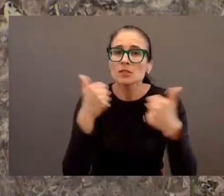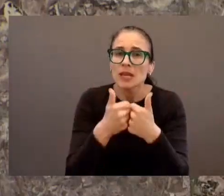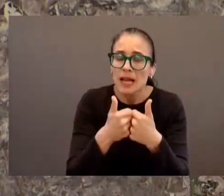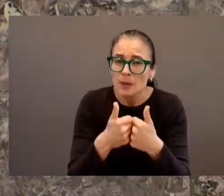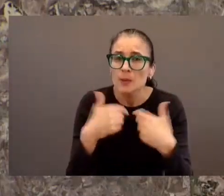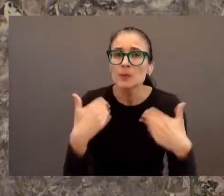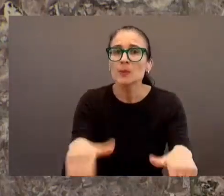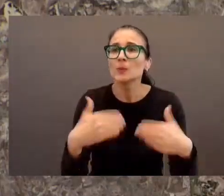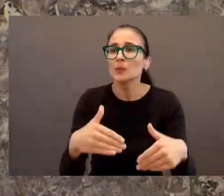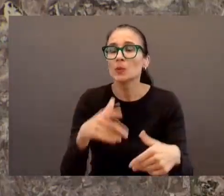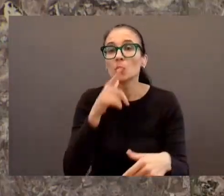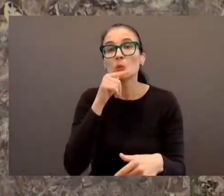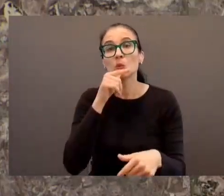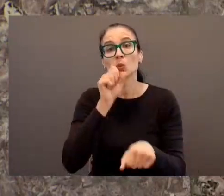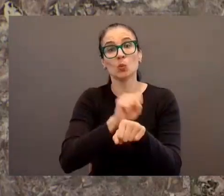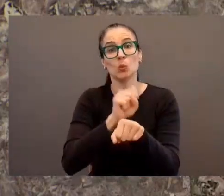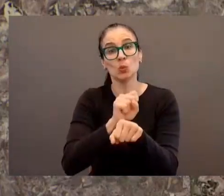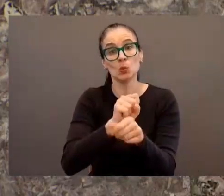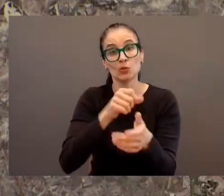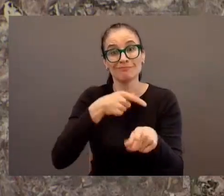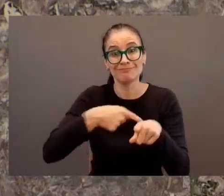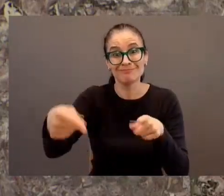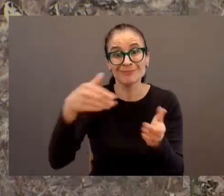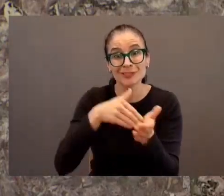right now, where